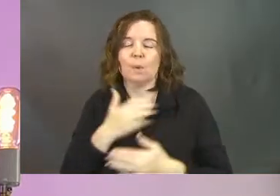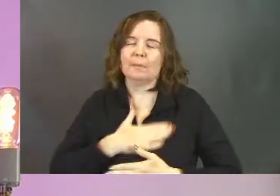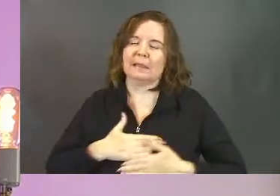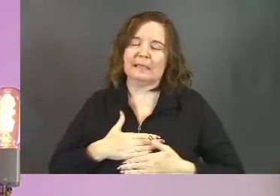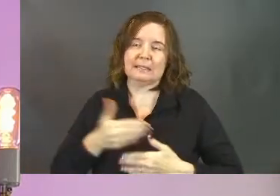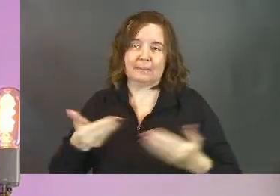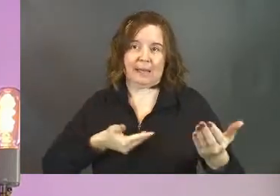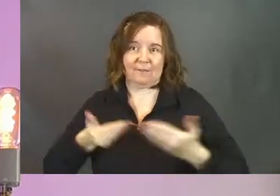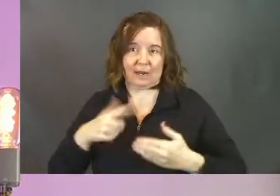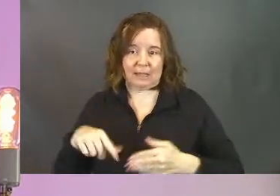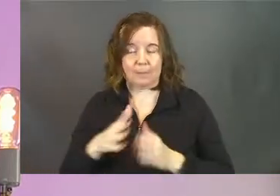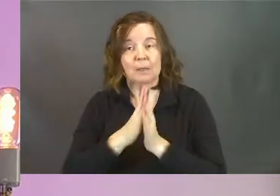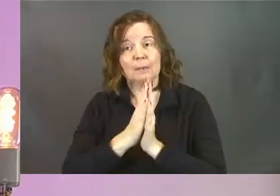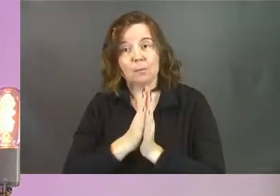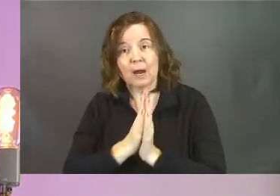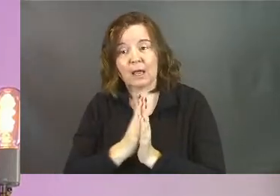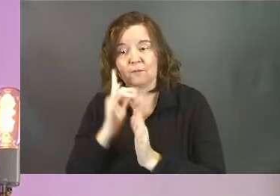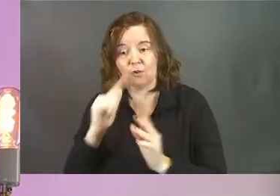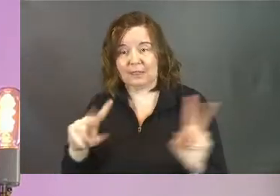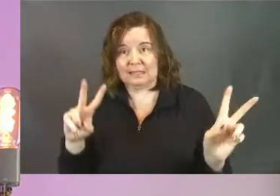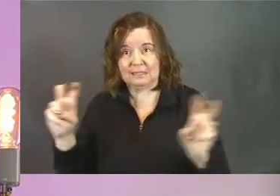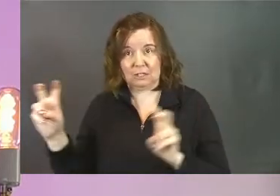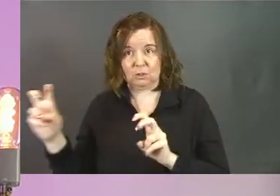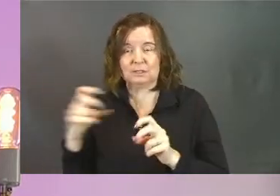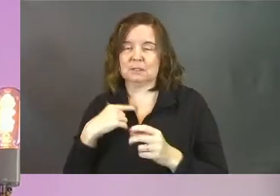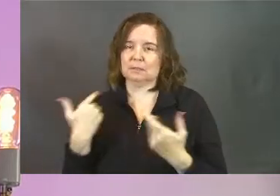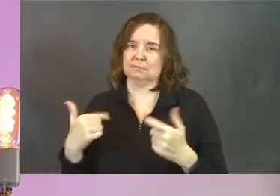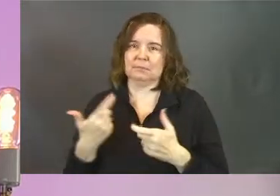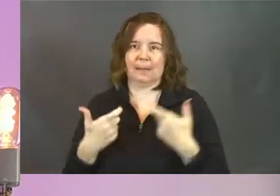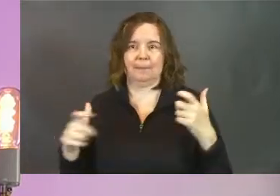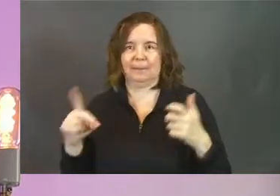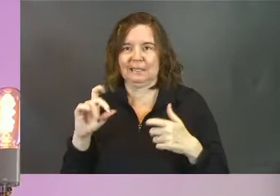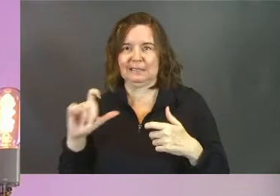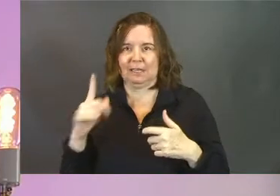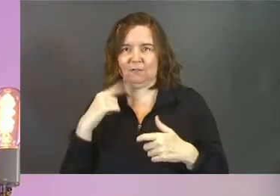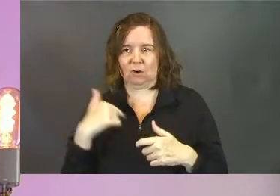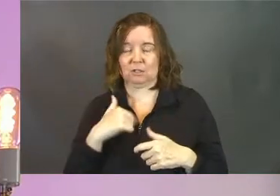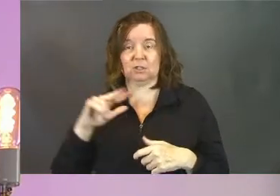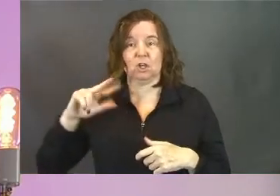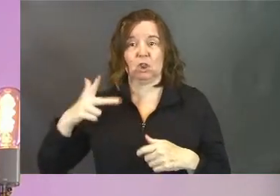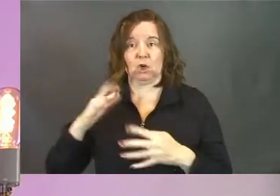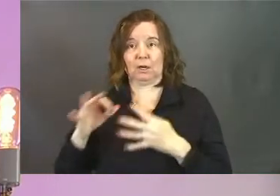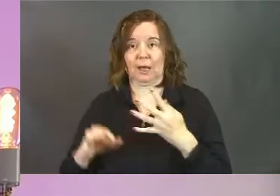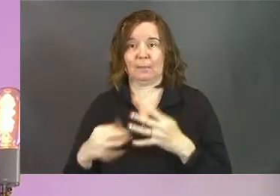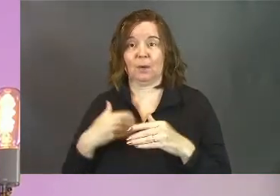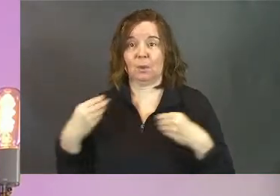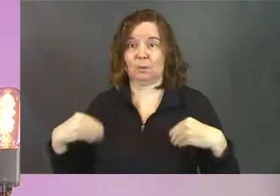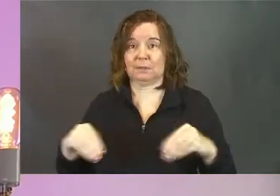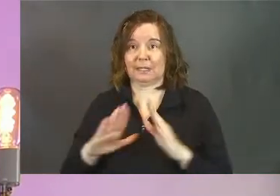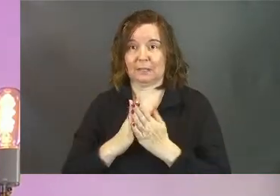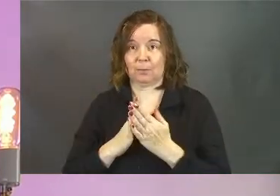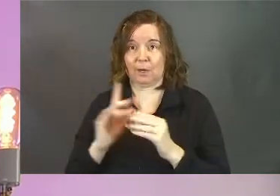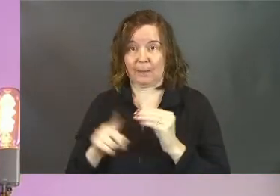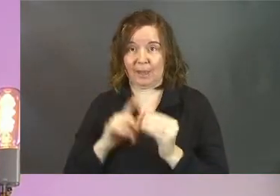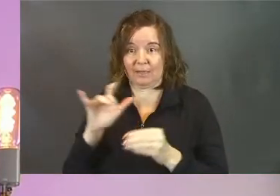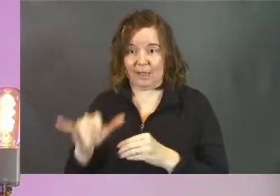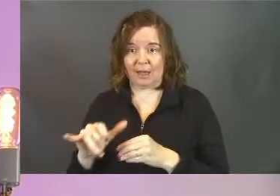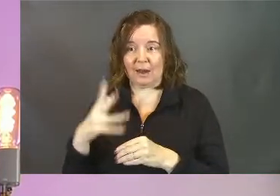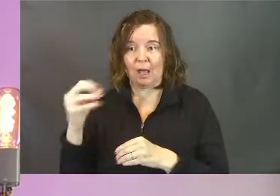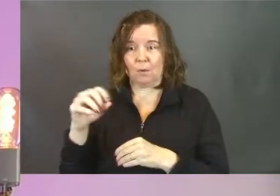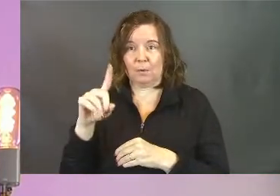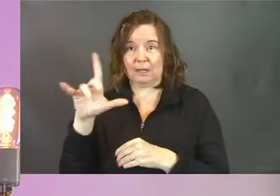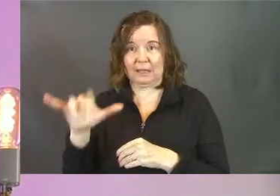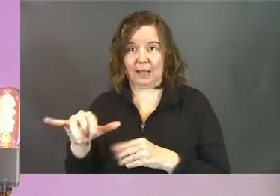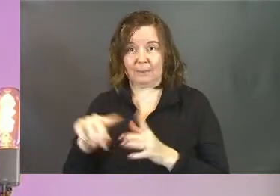please be inviting them, be praying over this series. It's a big deal for us. Third Option. We're even going to be selling some books about the Third Option out in the